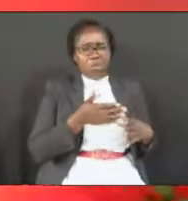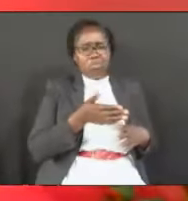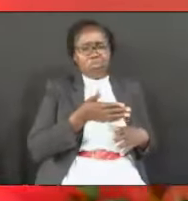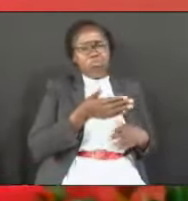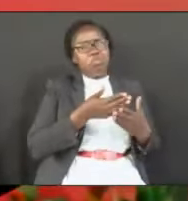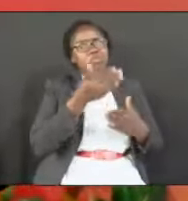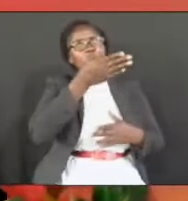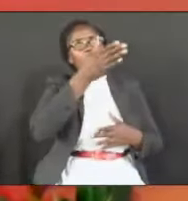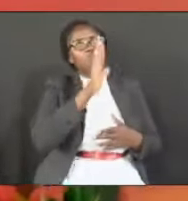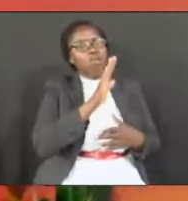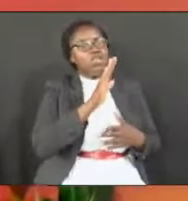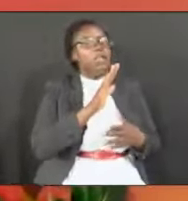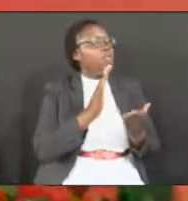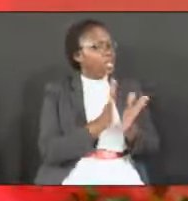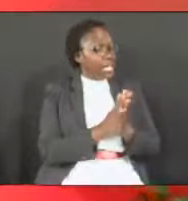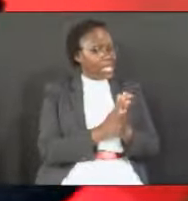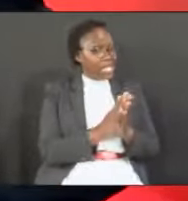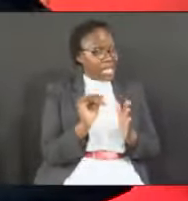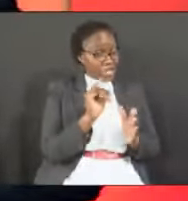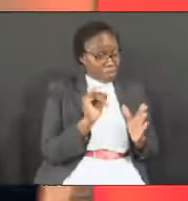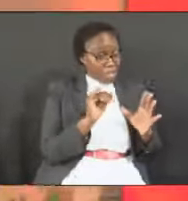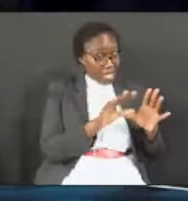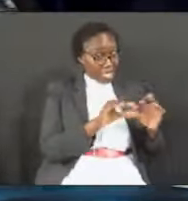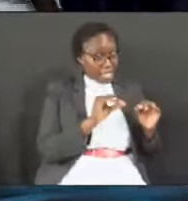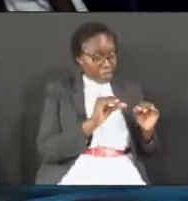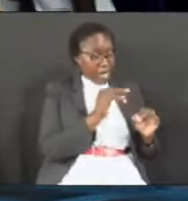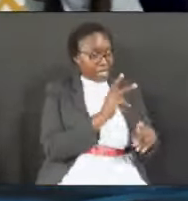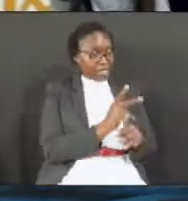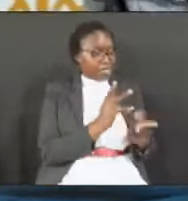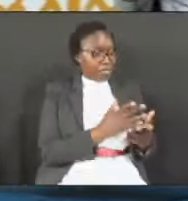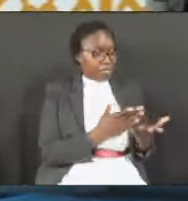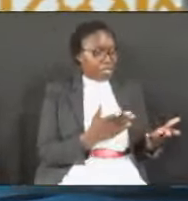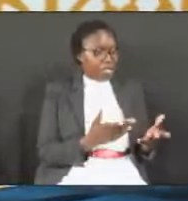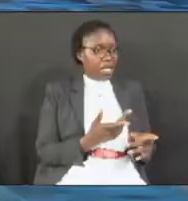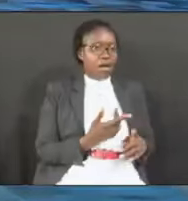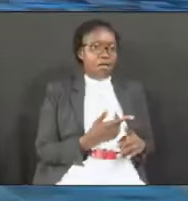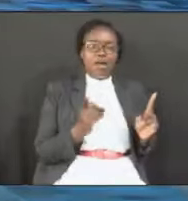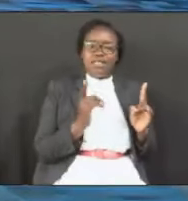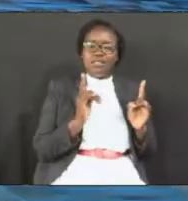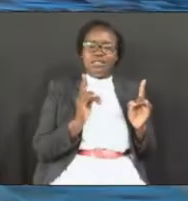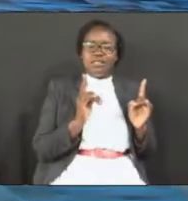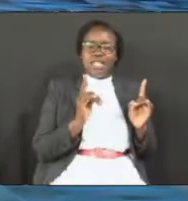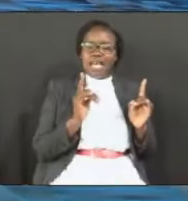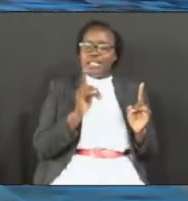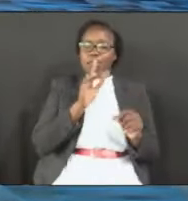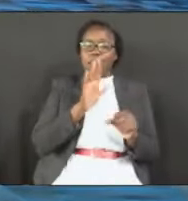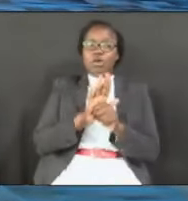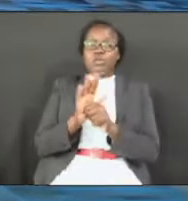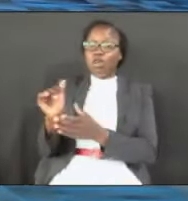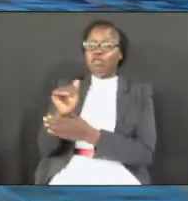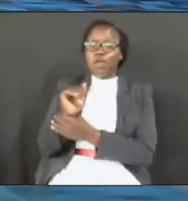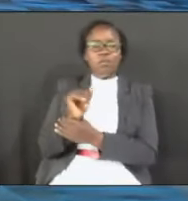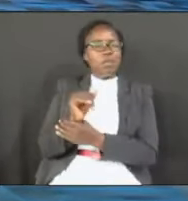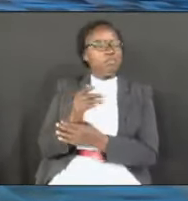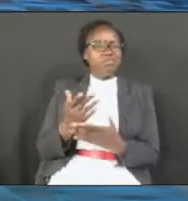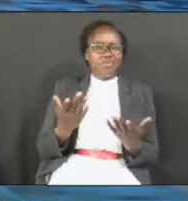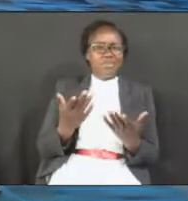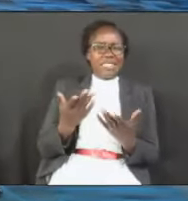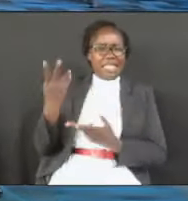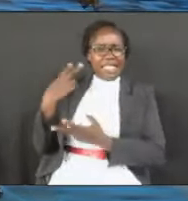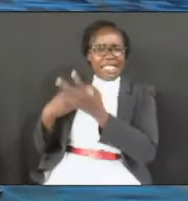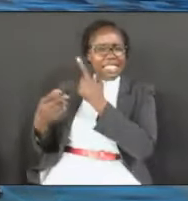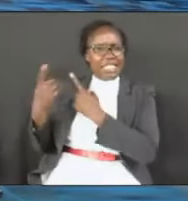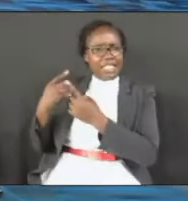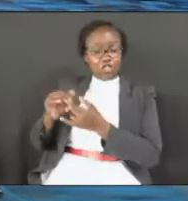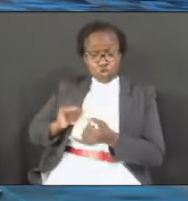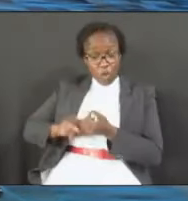can accommodate Ishmael. But God comes and says, no, there's someone I have to interrupt it. And he comes and tells Abraham, close the Bible. Abraham, listen to